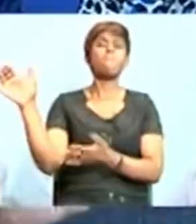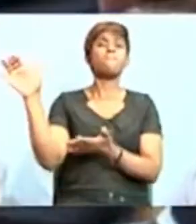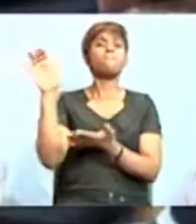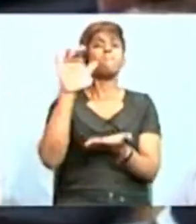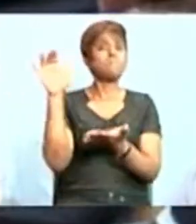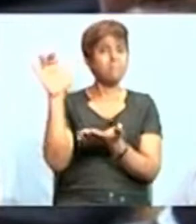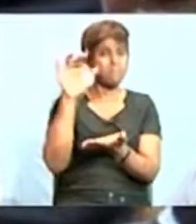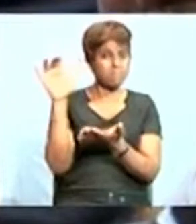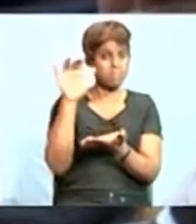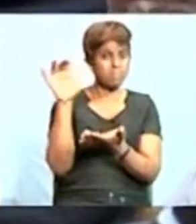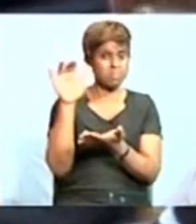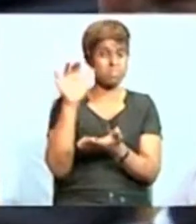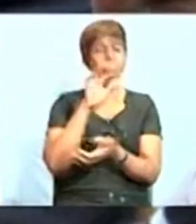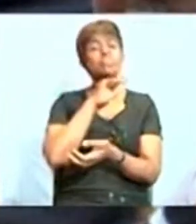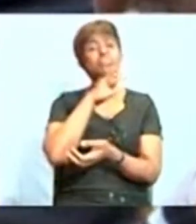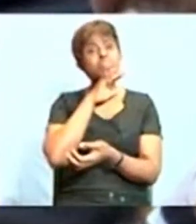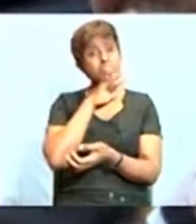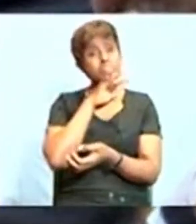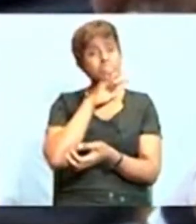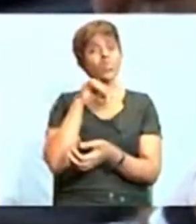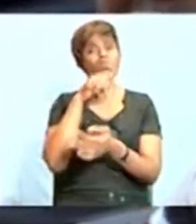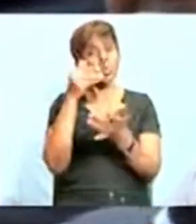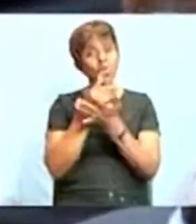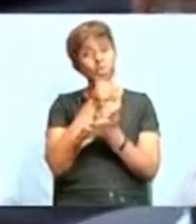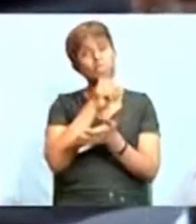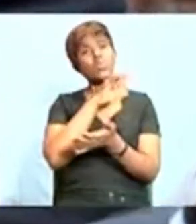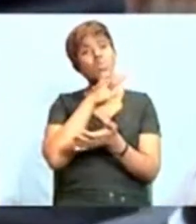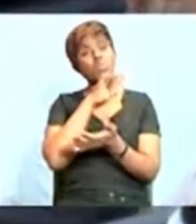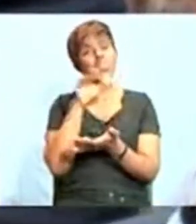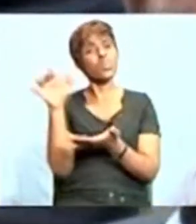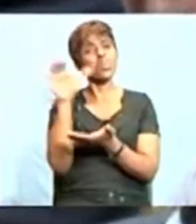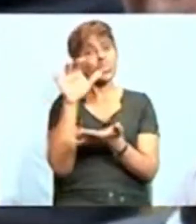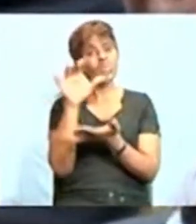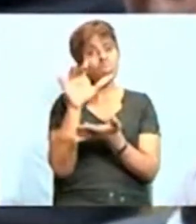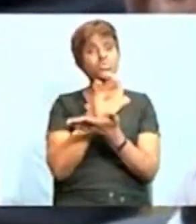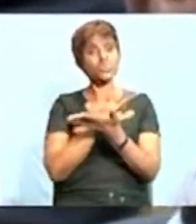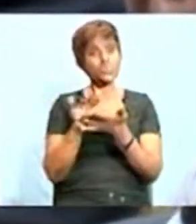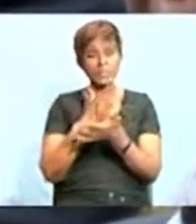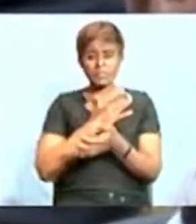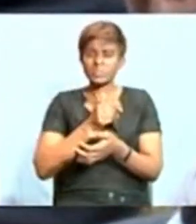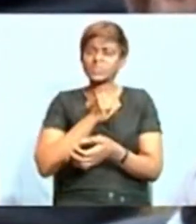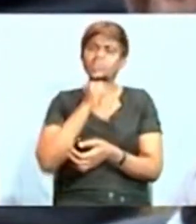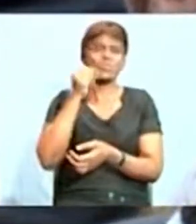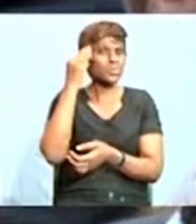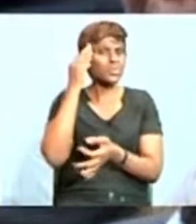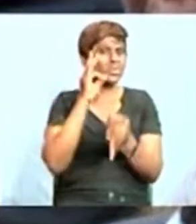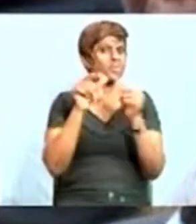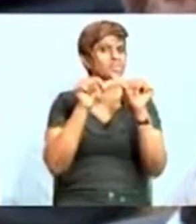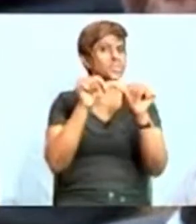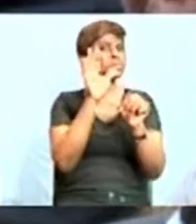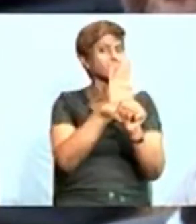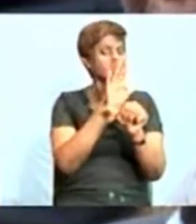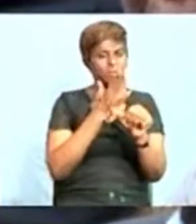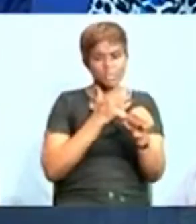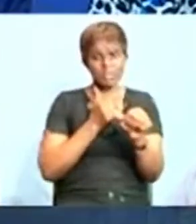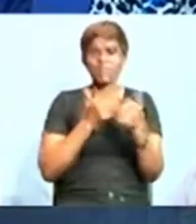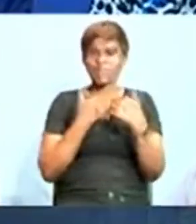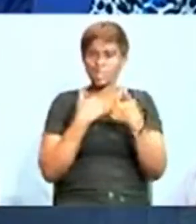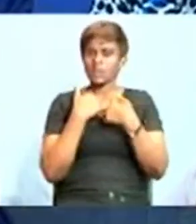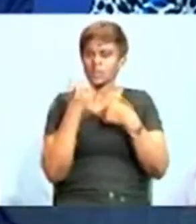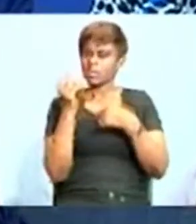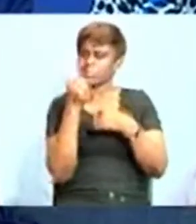is what it is. All that junk needs to be sorted out. I don't know if it's still there, but I think I had a date